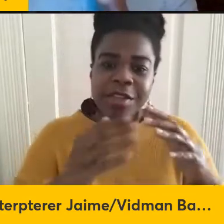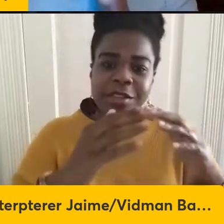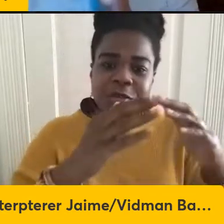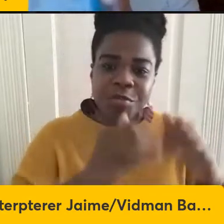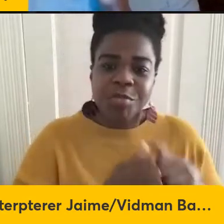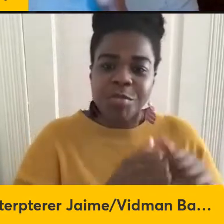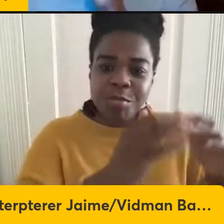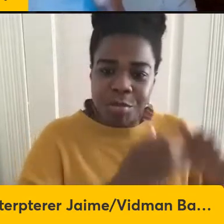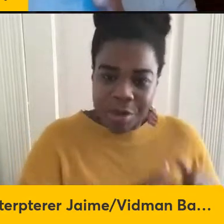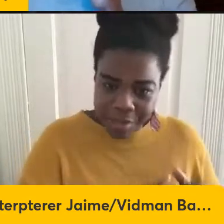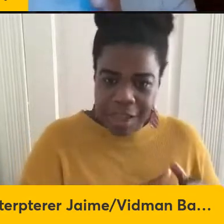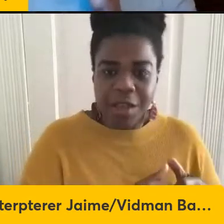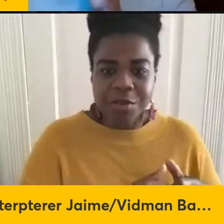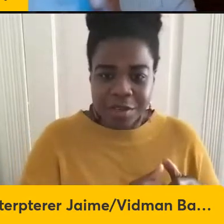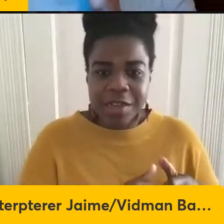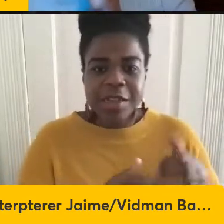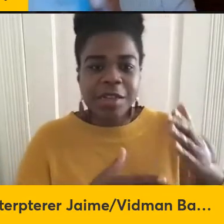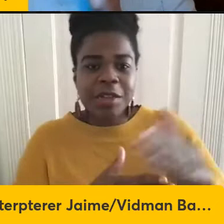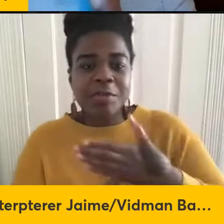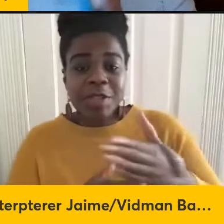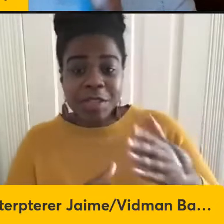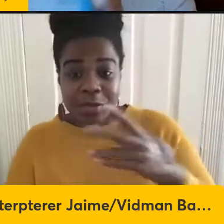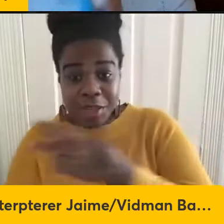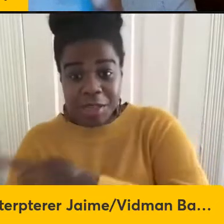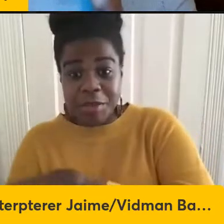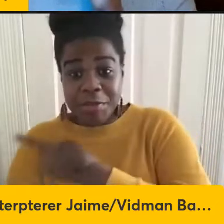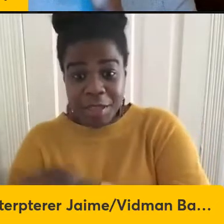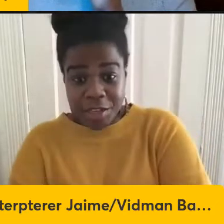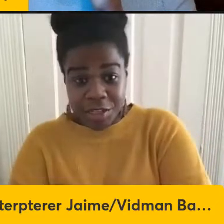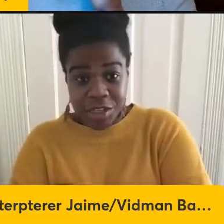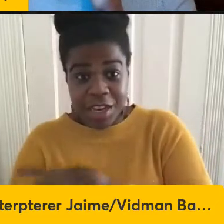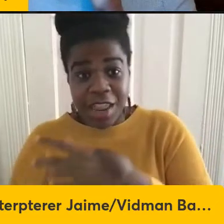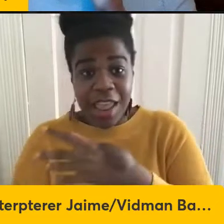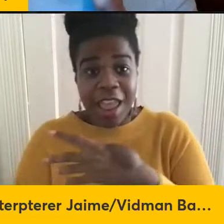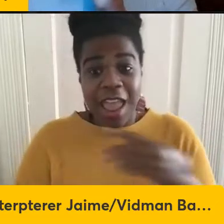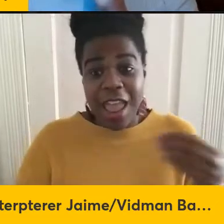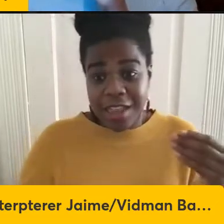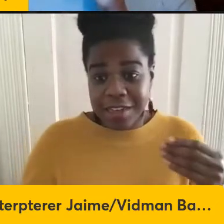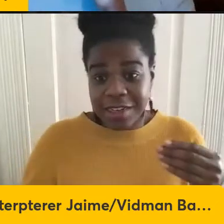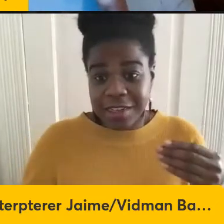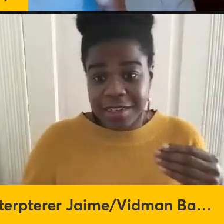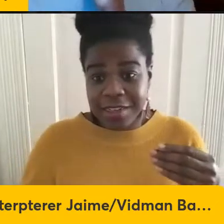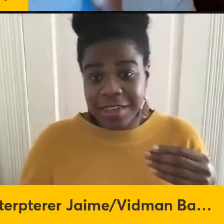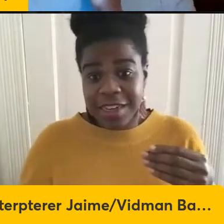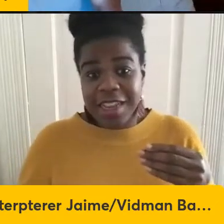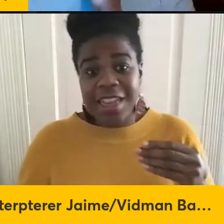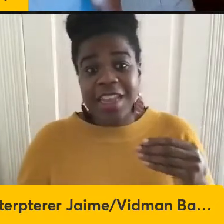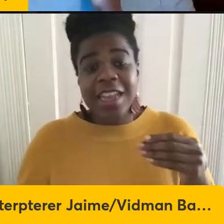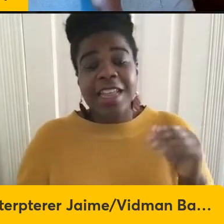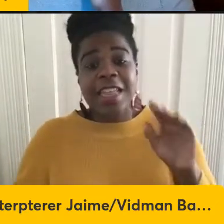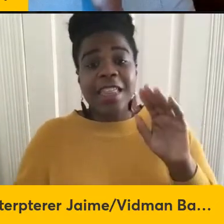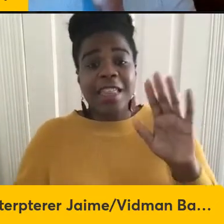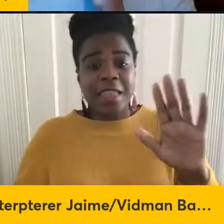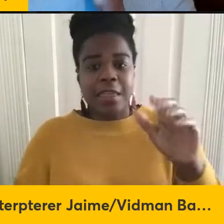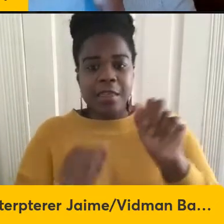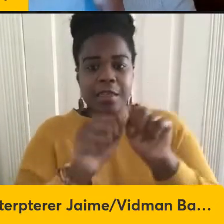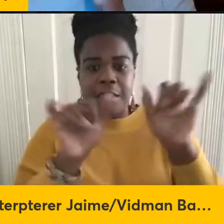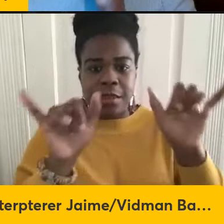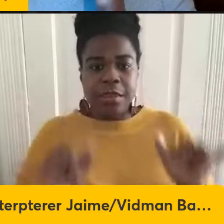those walls between the patient and the ecosystem in which they are